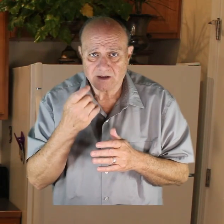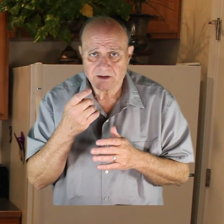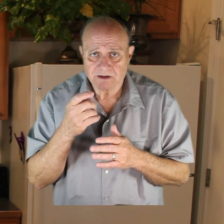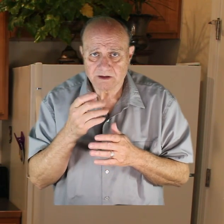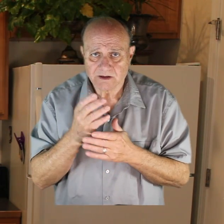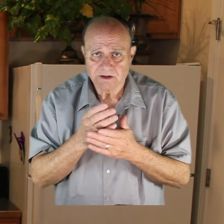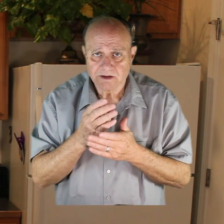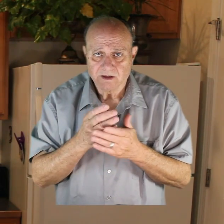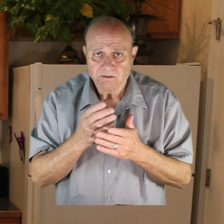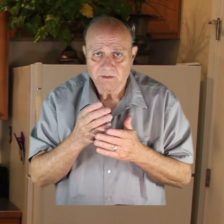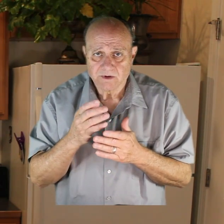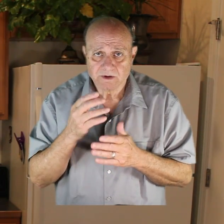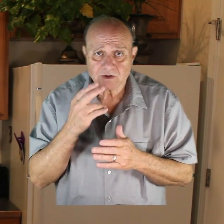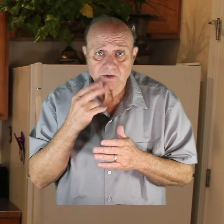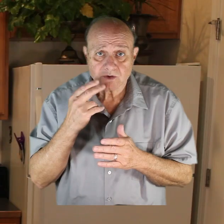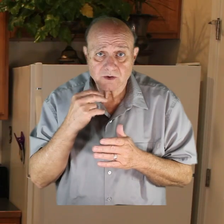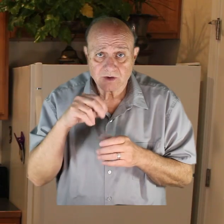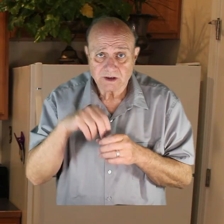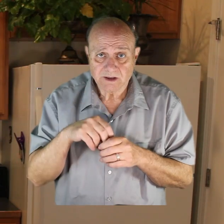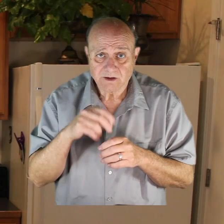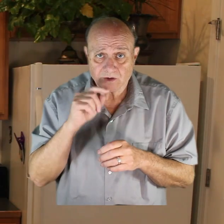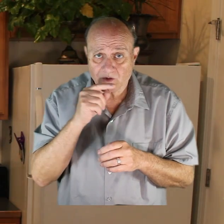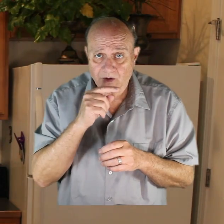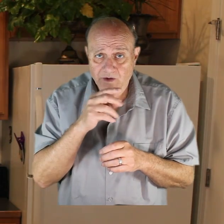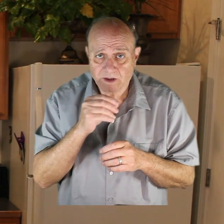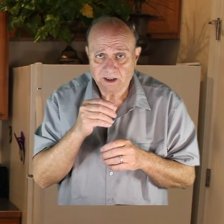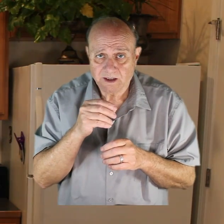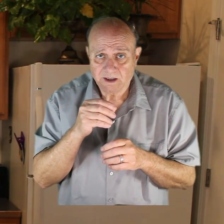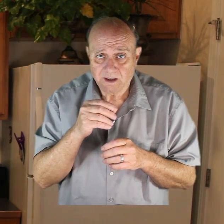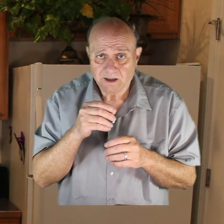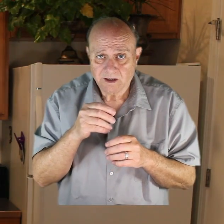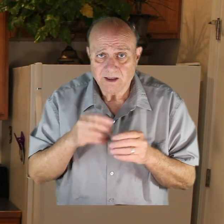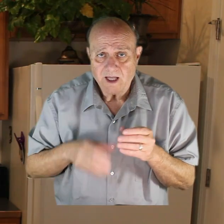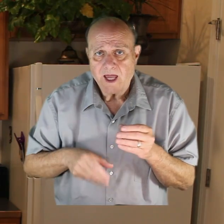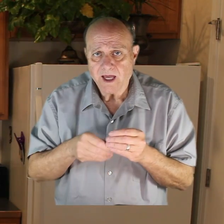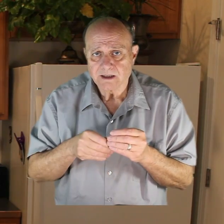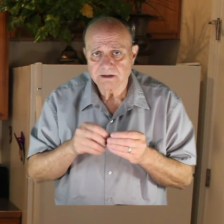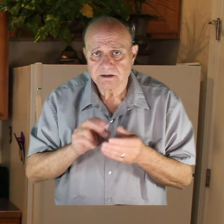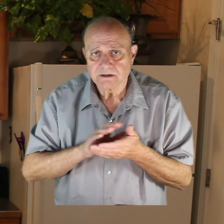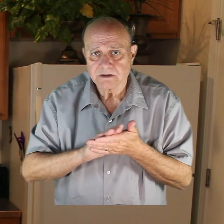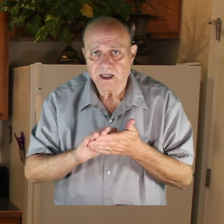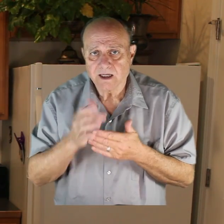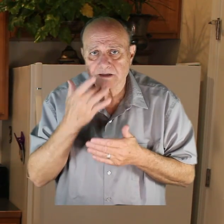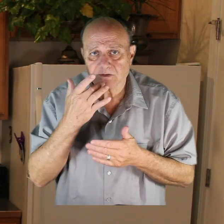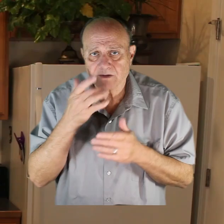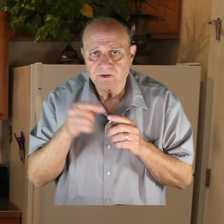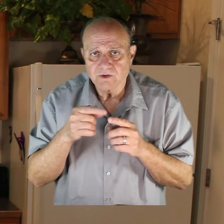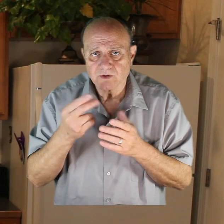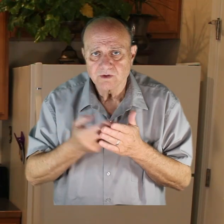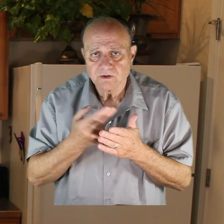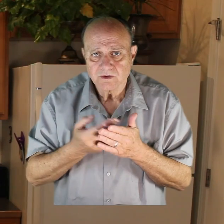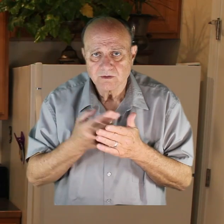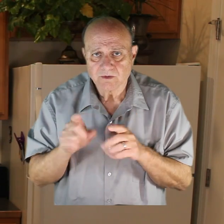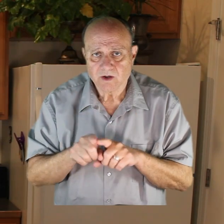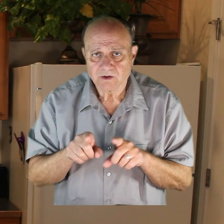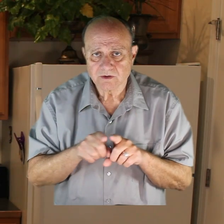tasty because there's a certain amount of sugar in the corn, and it gives a nice flavor to the